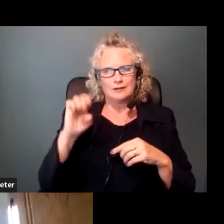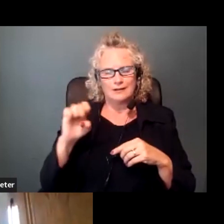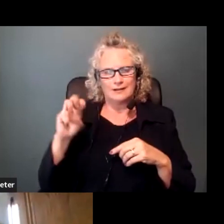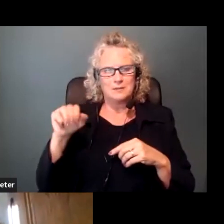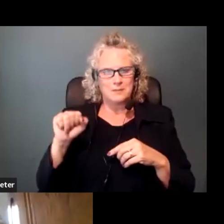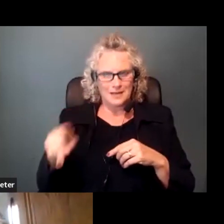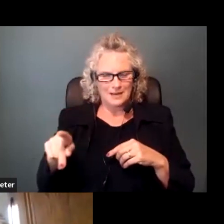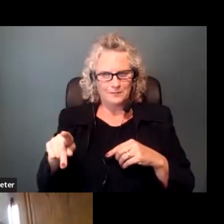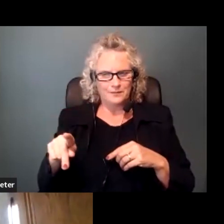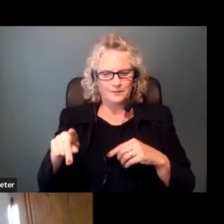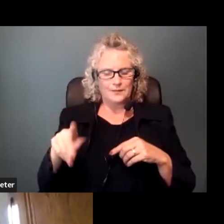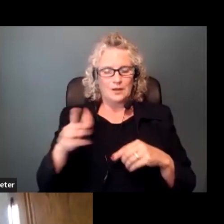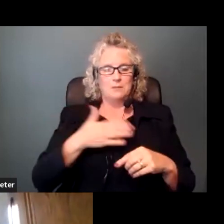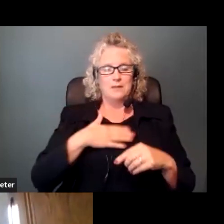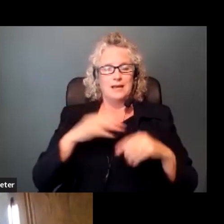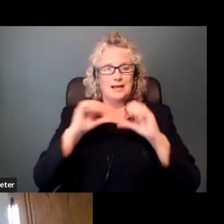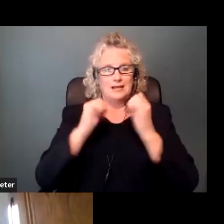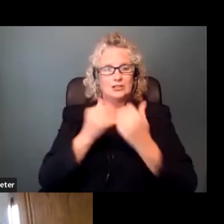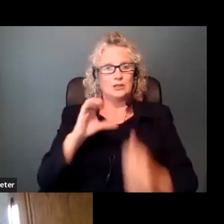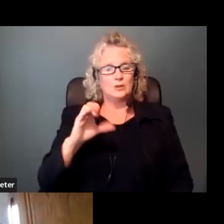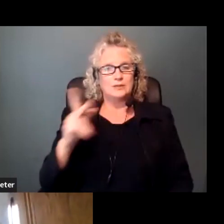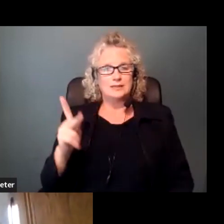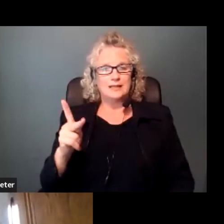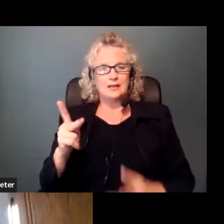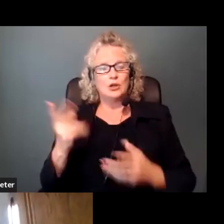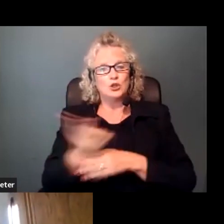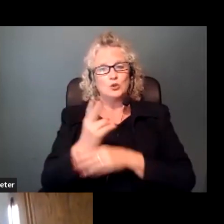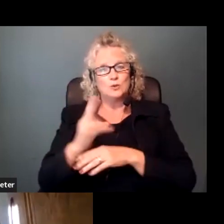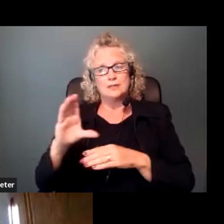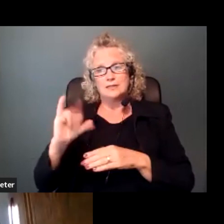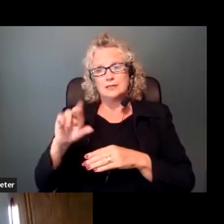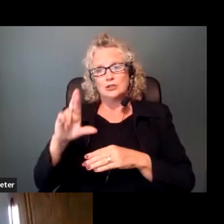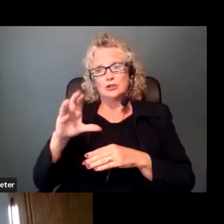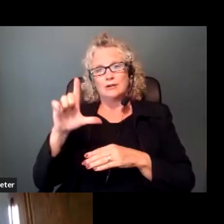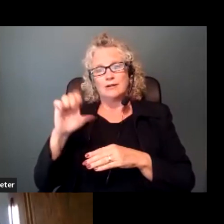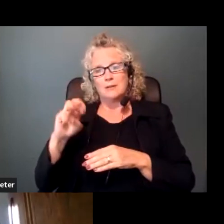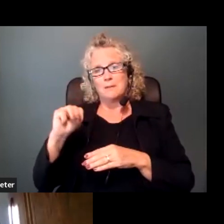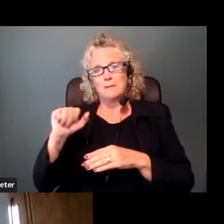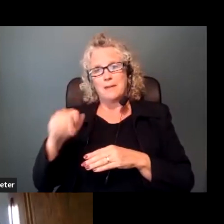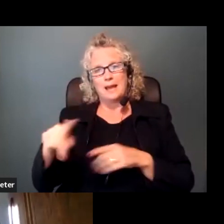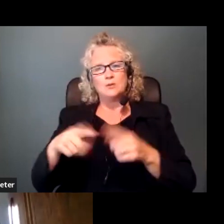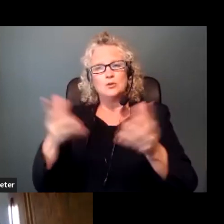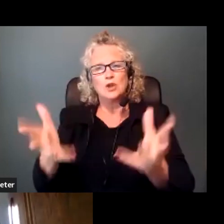with providers about how to bring it back to community. So yeah, sorry, that was a bit of a